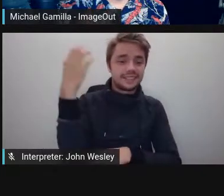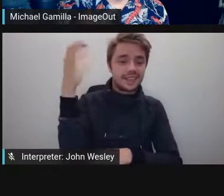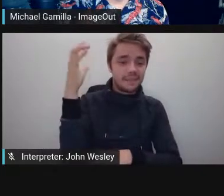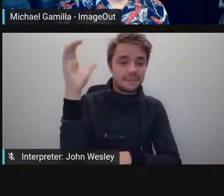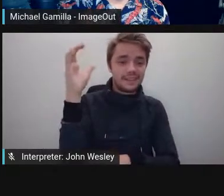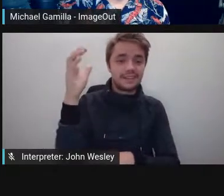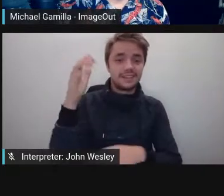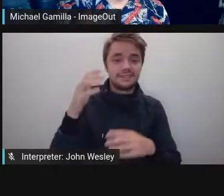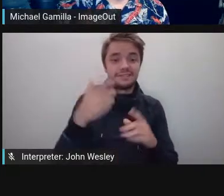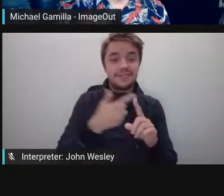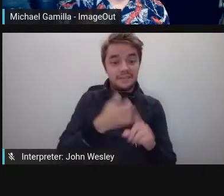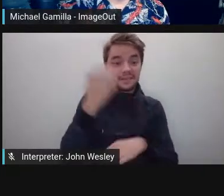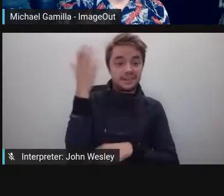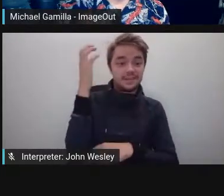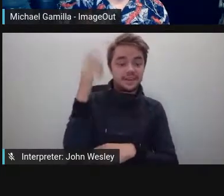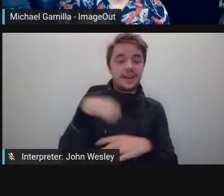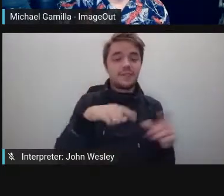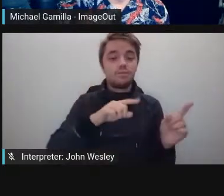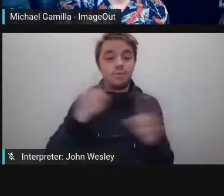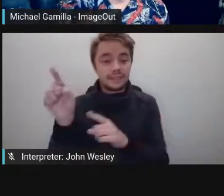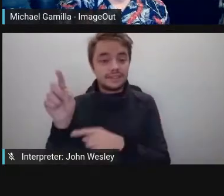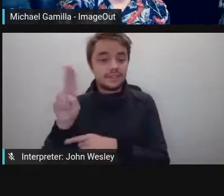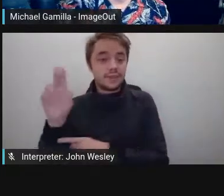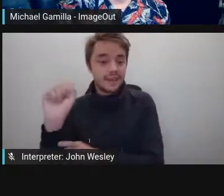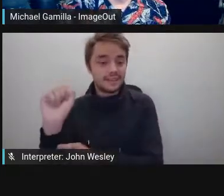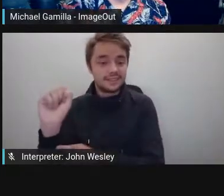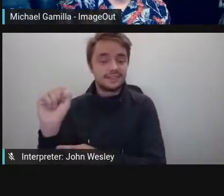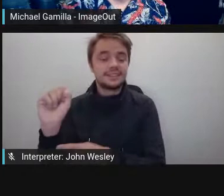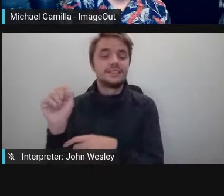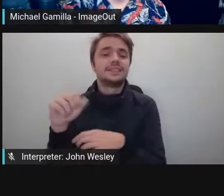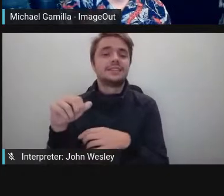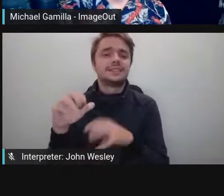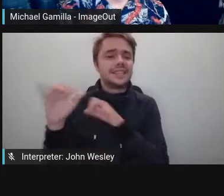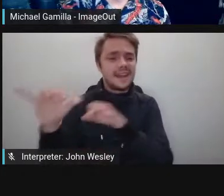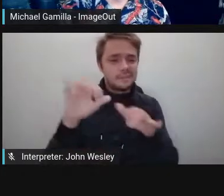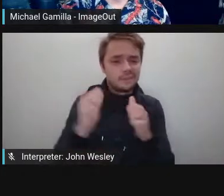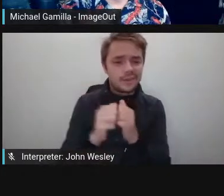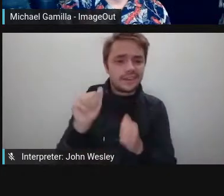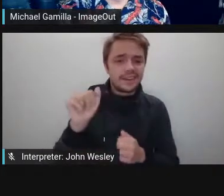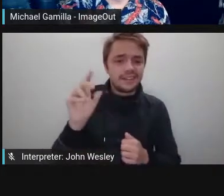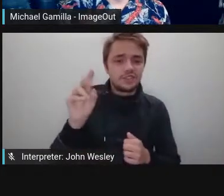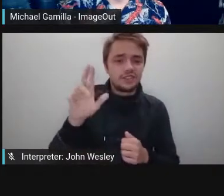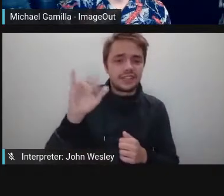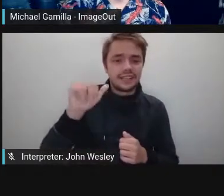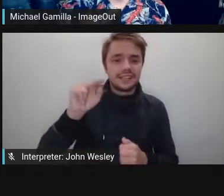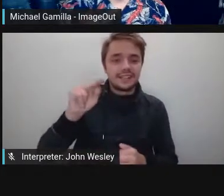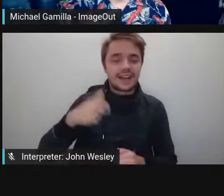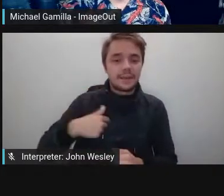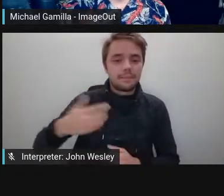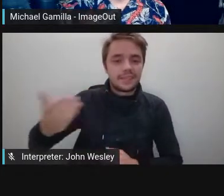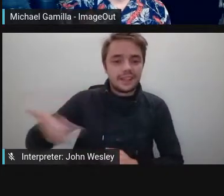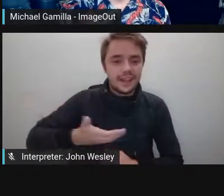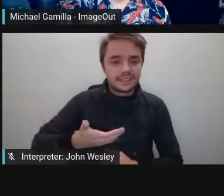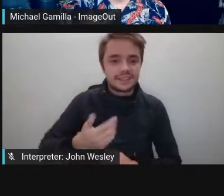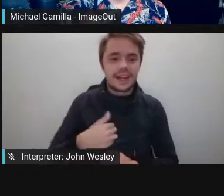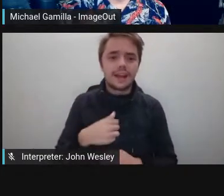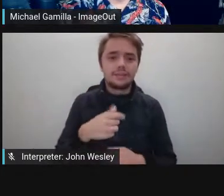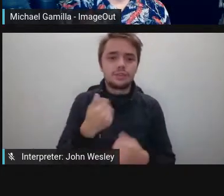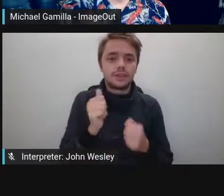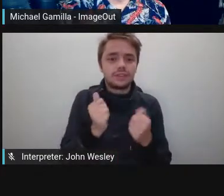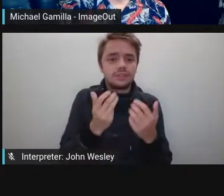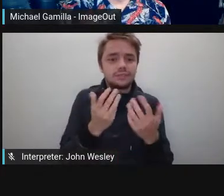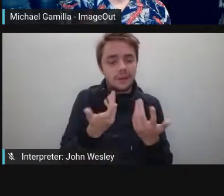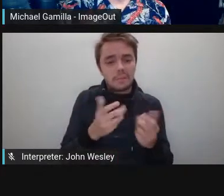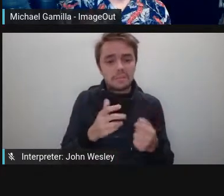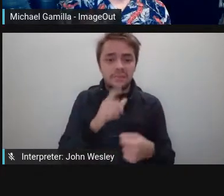But speaking about Adrian, you're a guest, but you're being like really gentle with your host and you're speaking in their